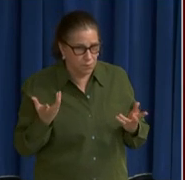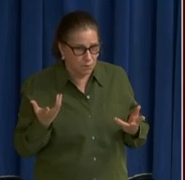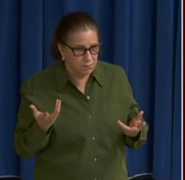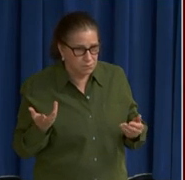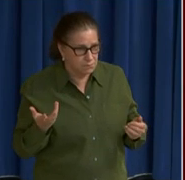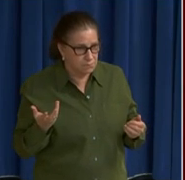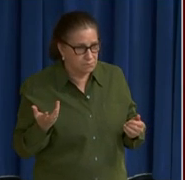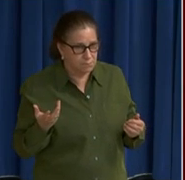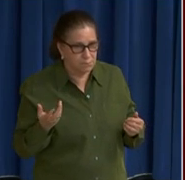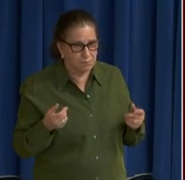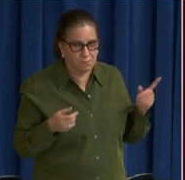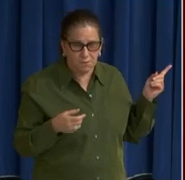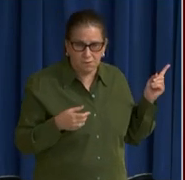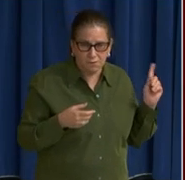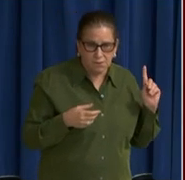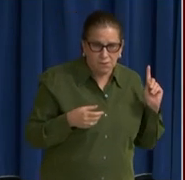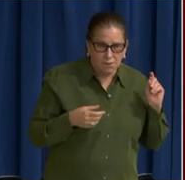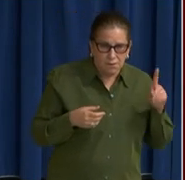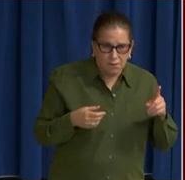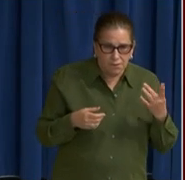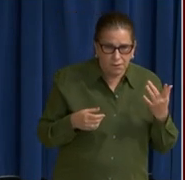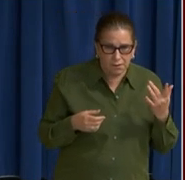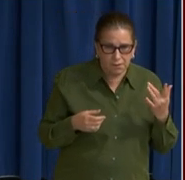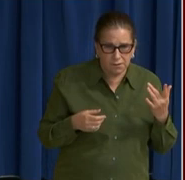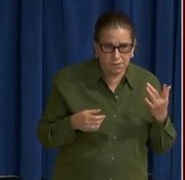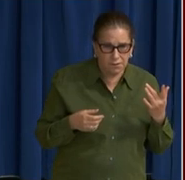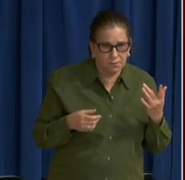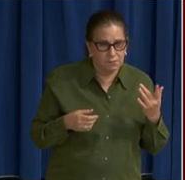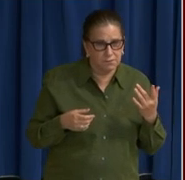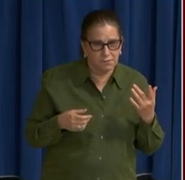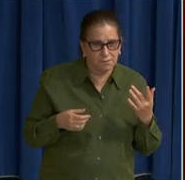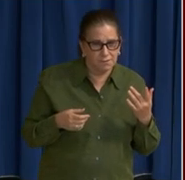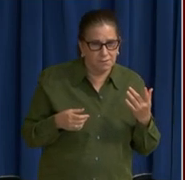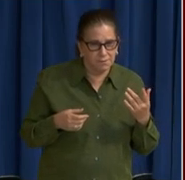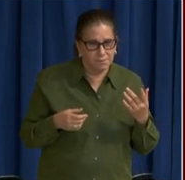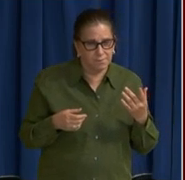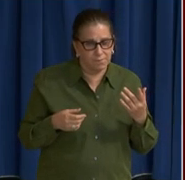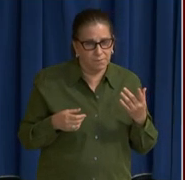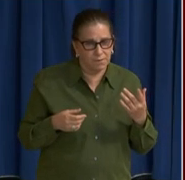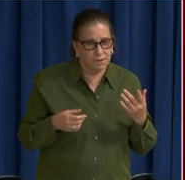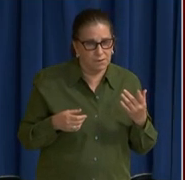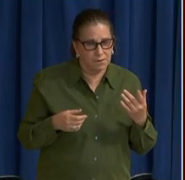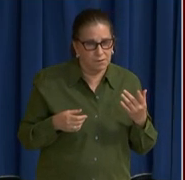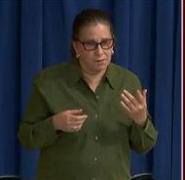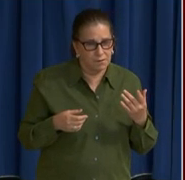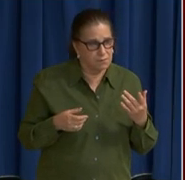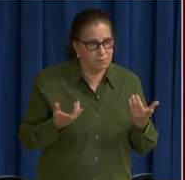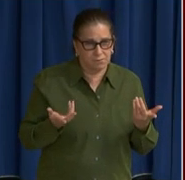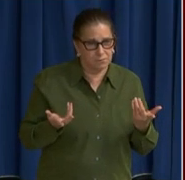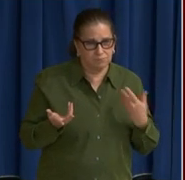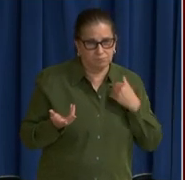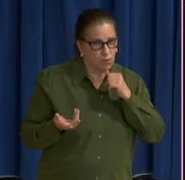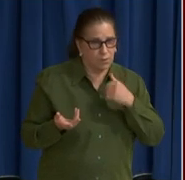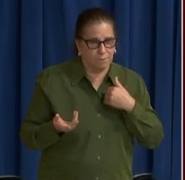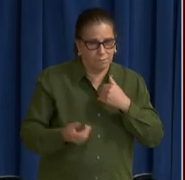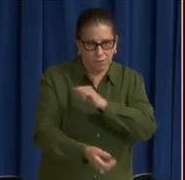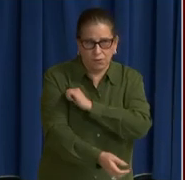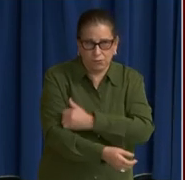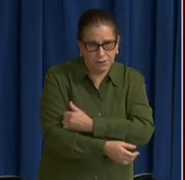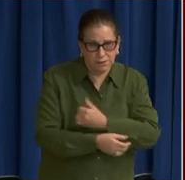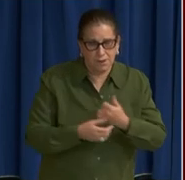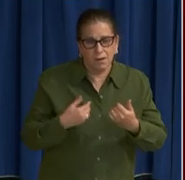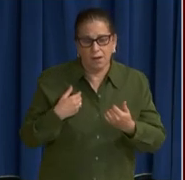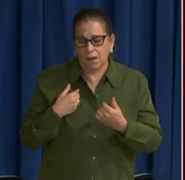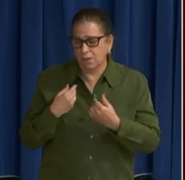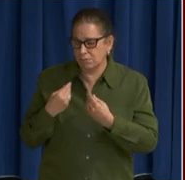Reyes told me in no uncertain terms that they were looking, knowing that they had no authority, they were going to weigh in with opinions and recommendations for federal properties.